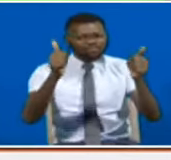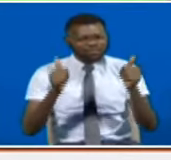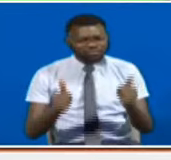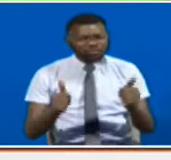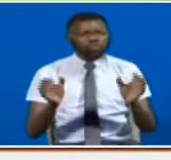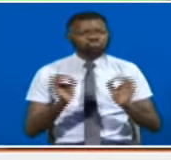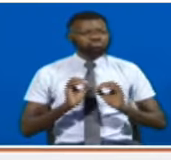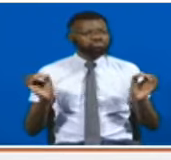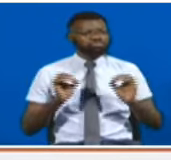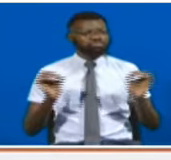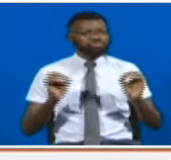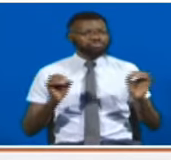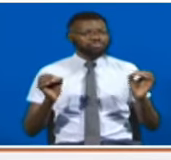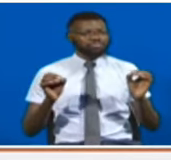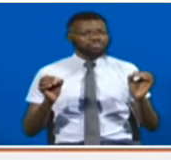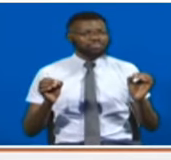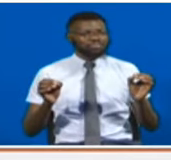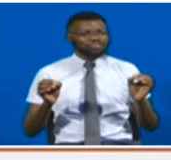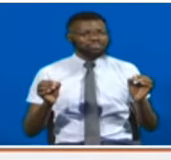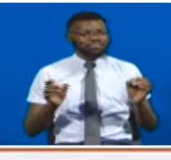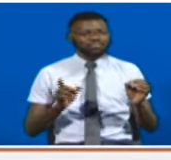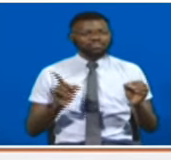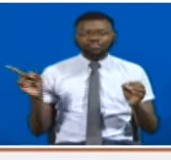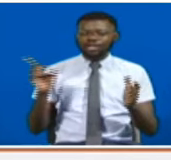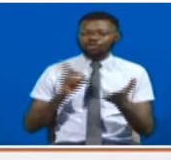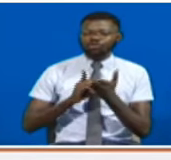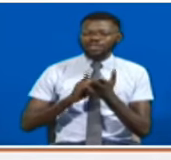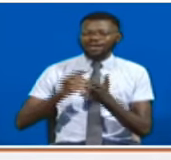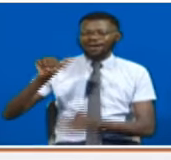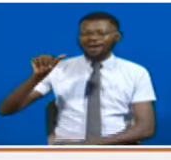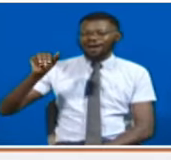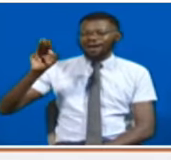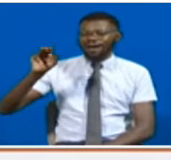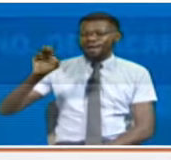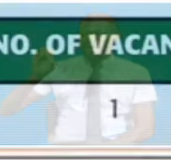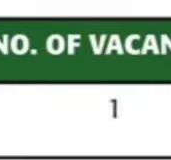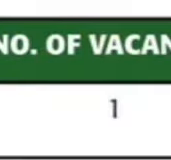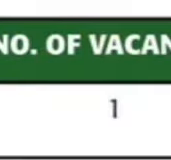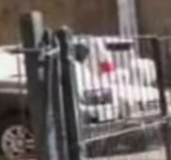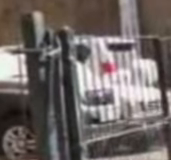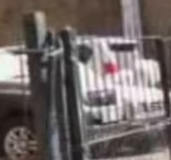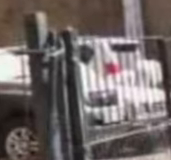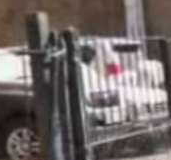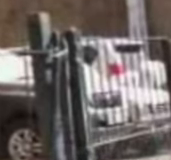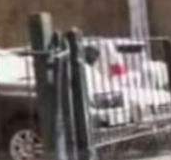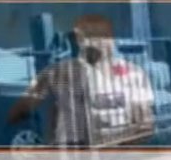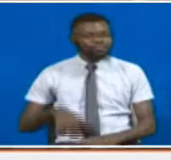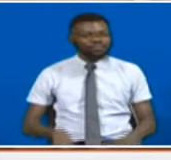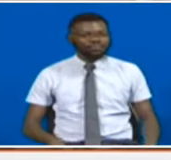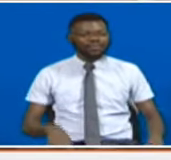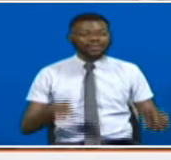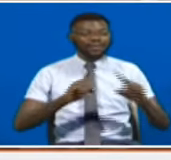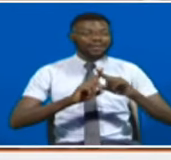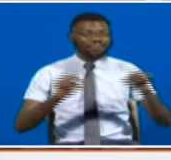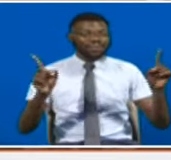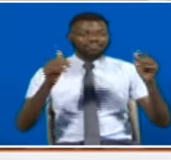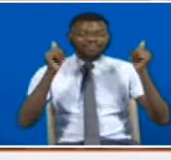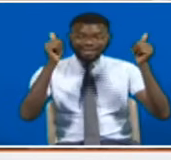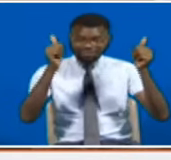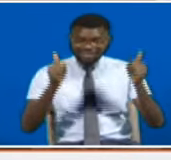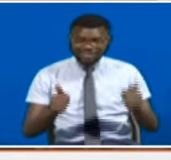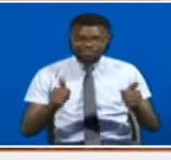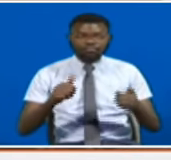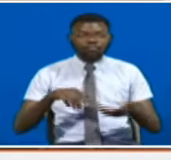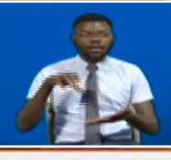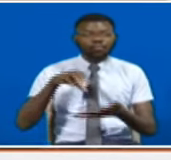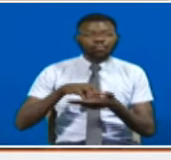being advertised while still being held by Dr. Patrick Amoth in acting capacity. In fact, the advertisement of the position